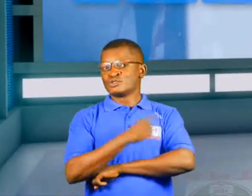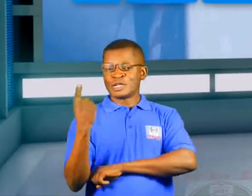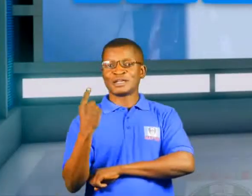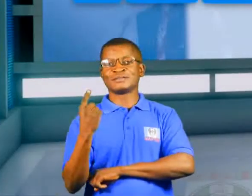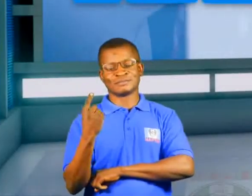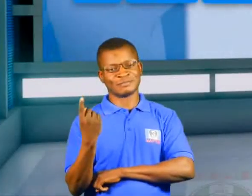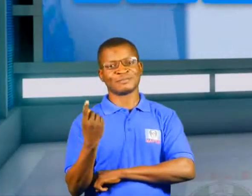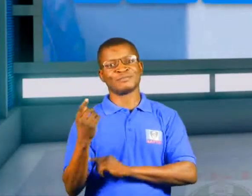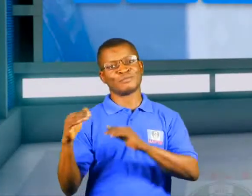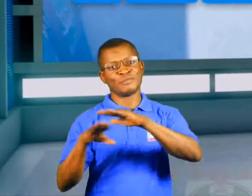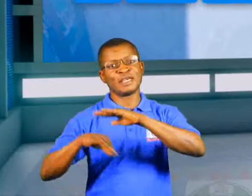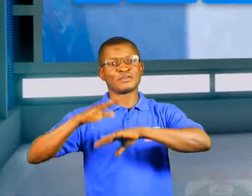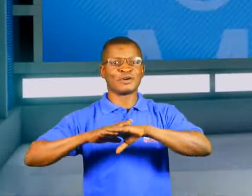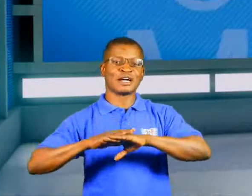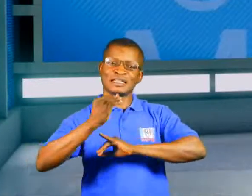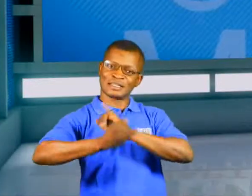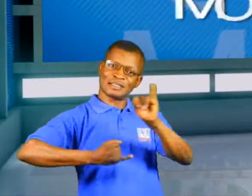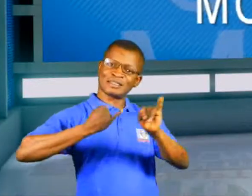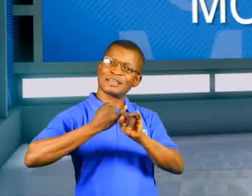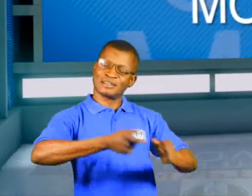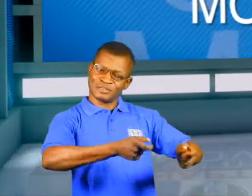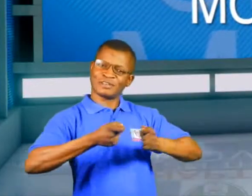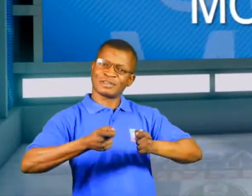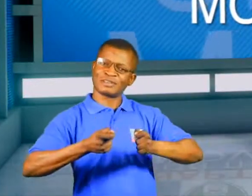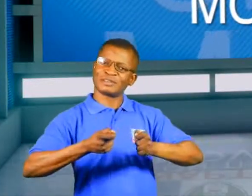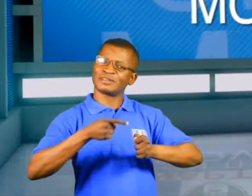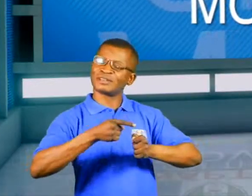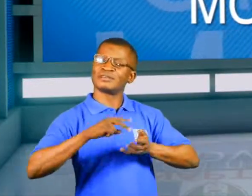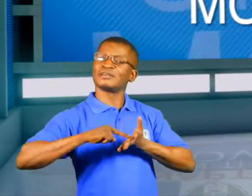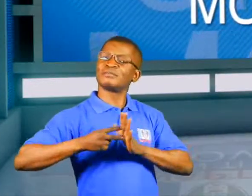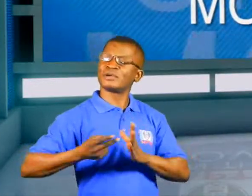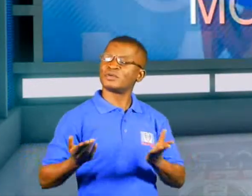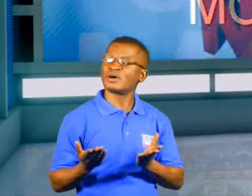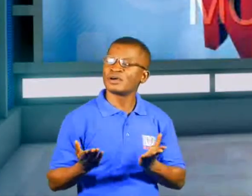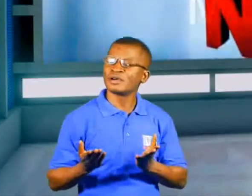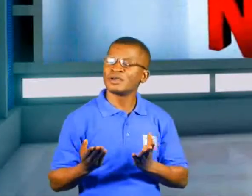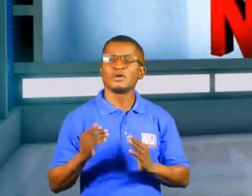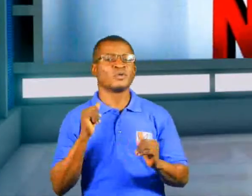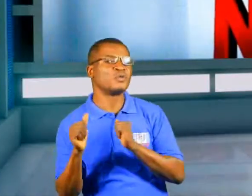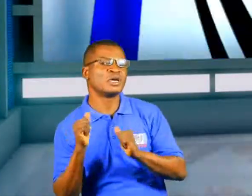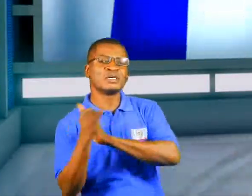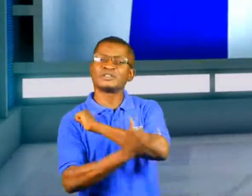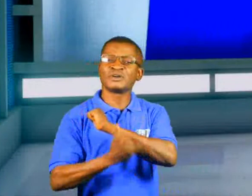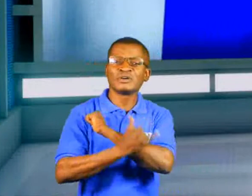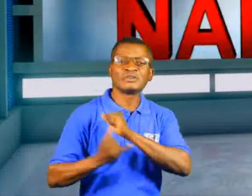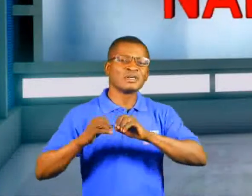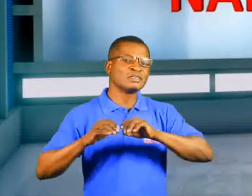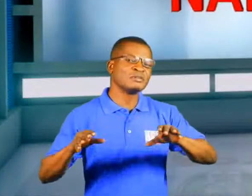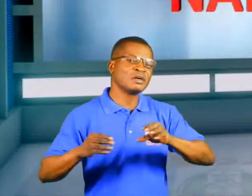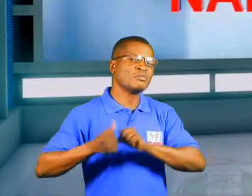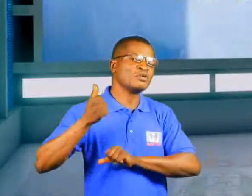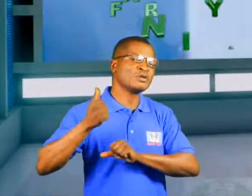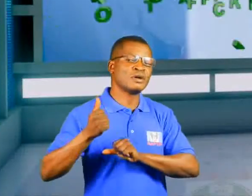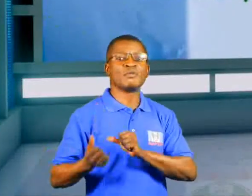Today's episode is on external trafficking. What is external trafficking? In which countries is it most